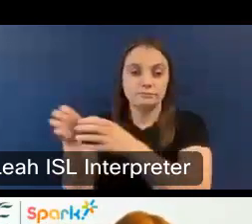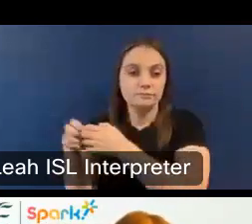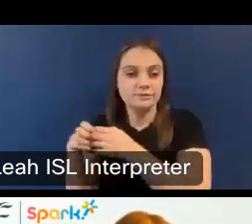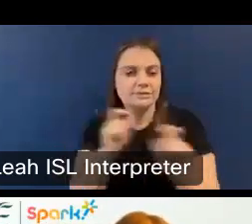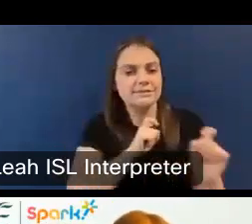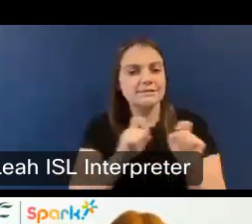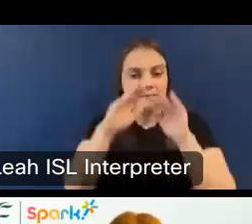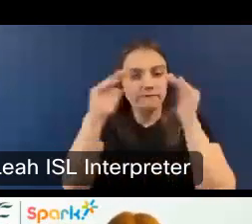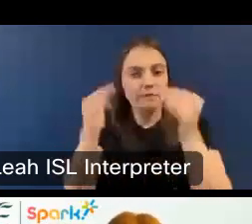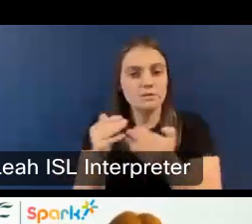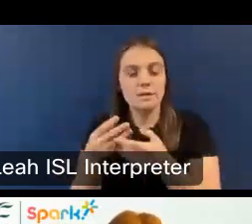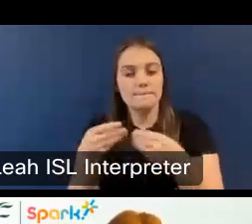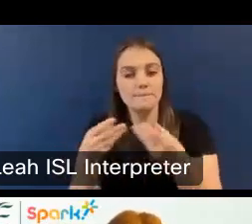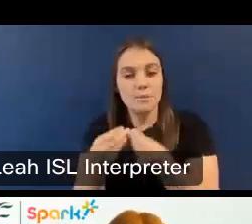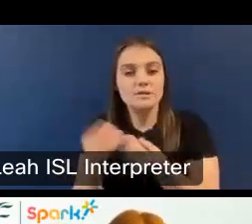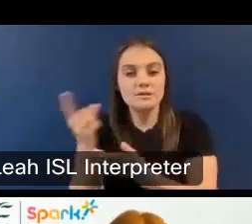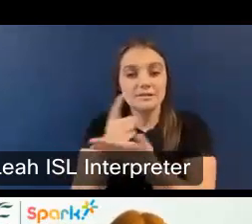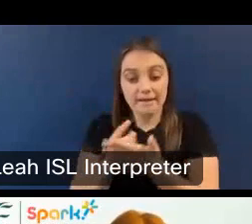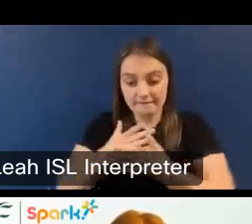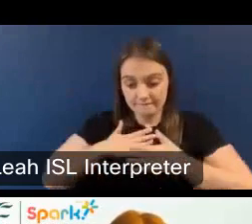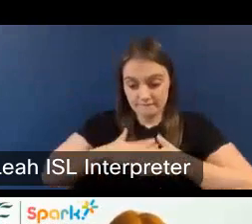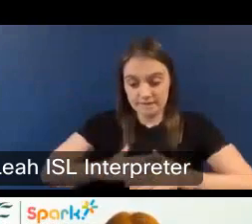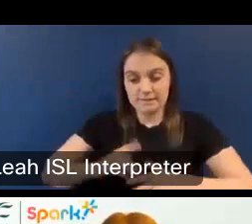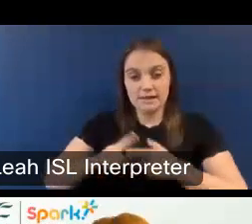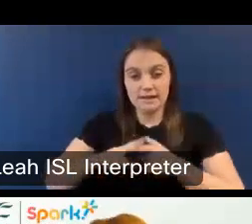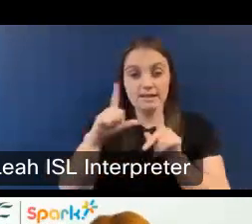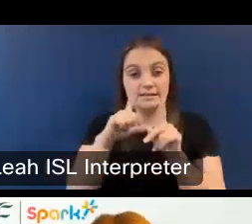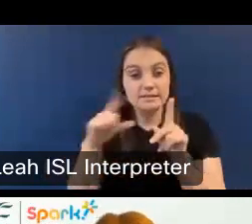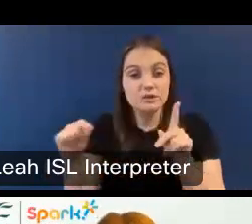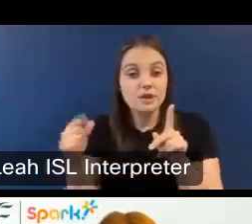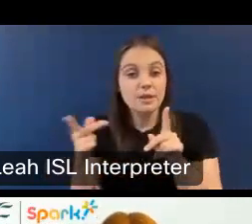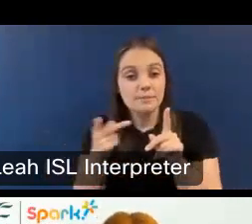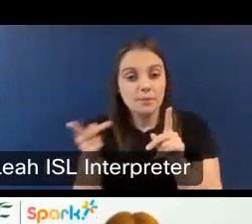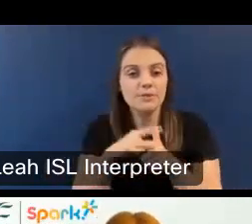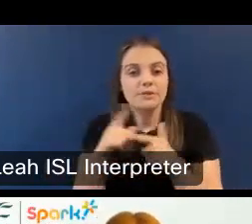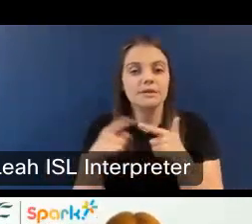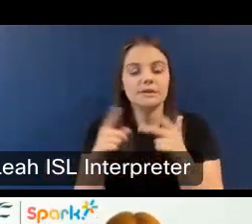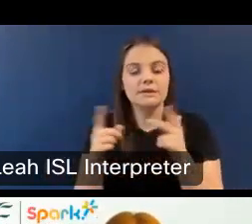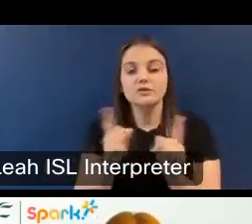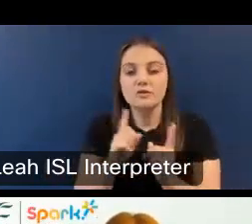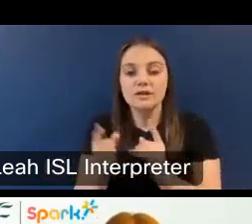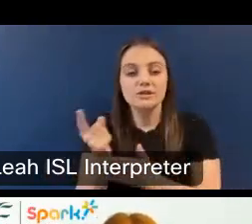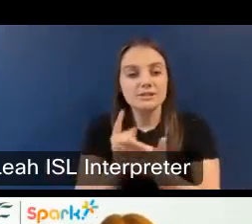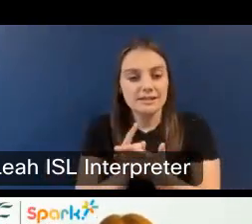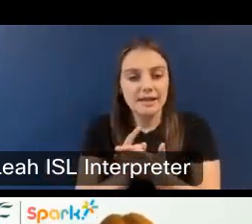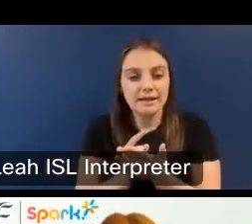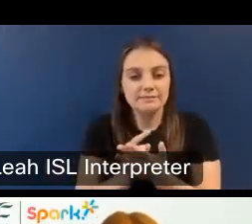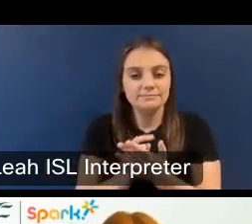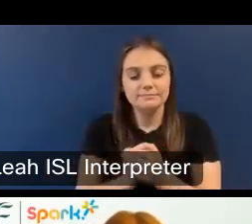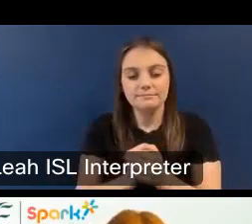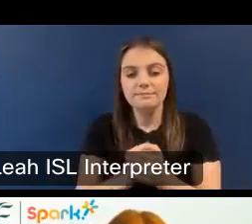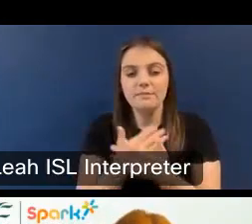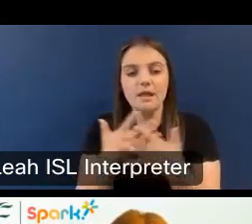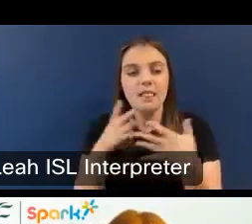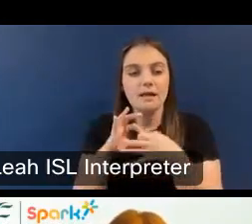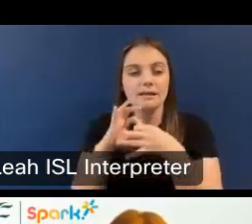design, physical and digital products. And then we have interaction design that is more, that is often related